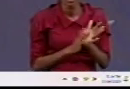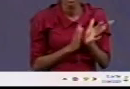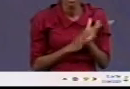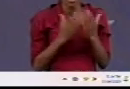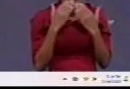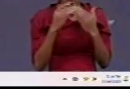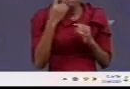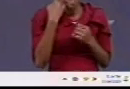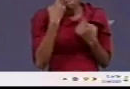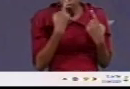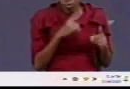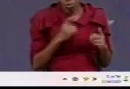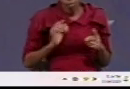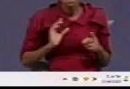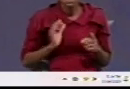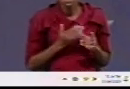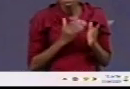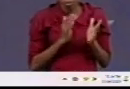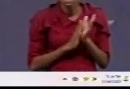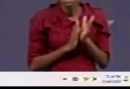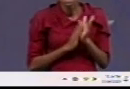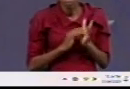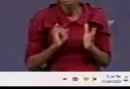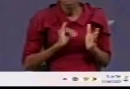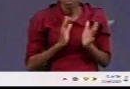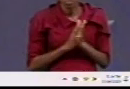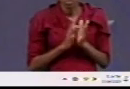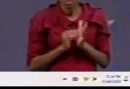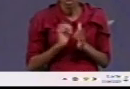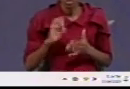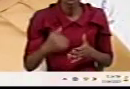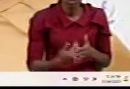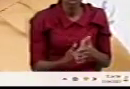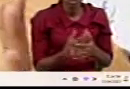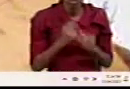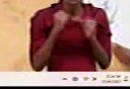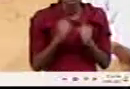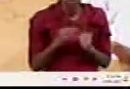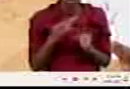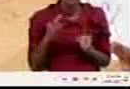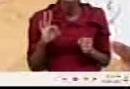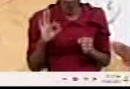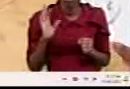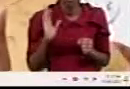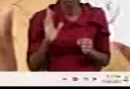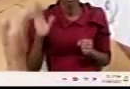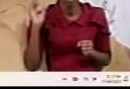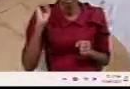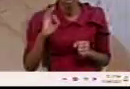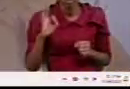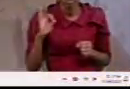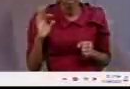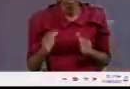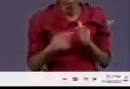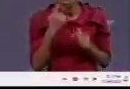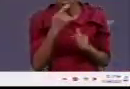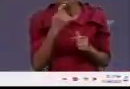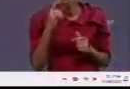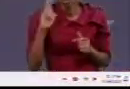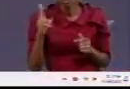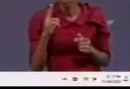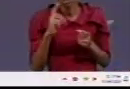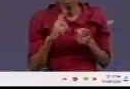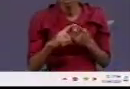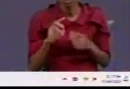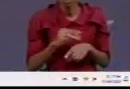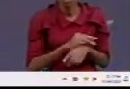have ministered to us and use him much more for us in Jesus' name. And all of us together, we make it to heaven together